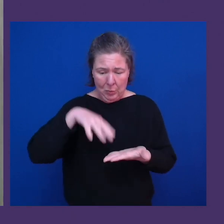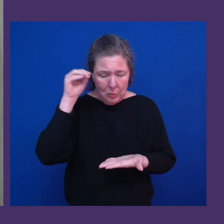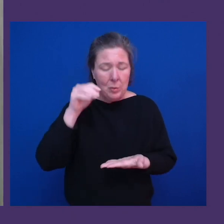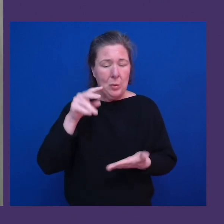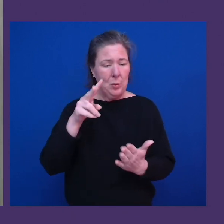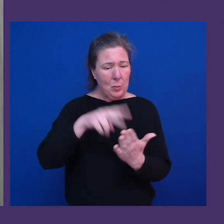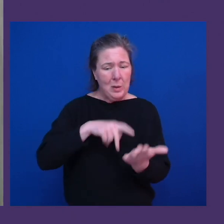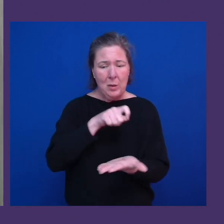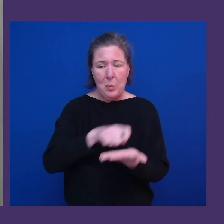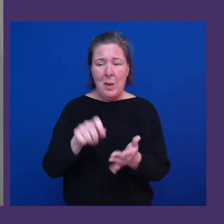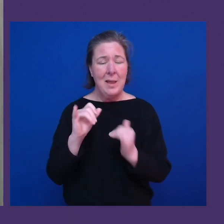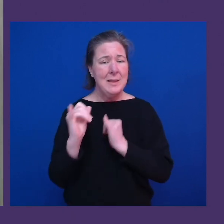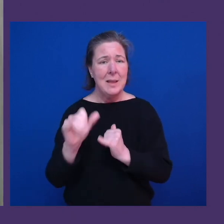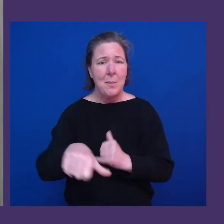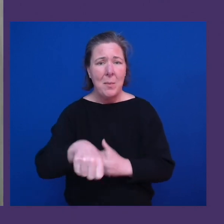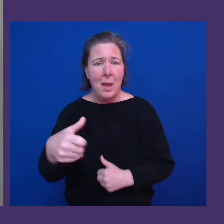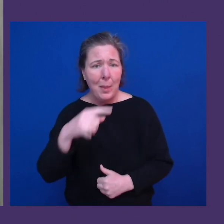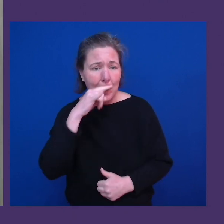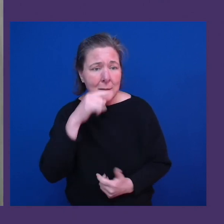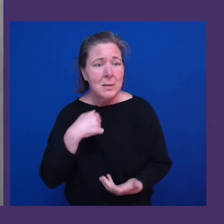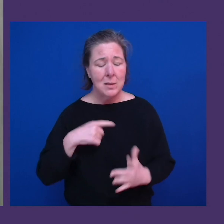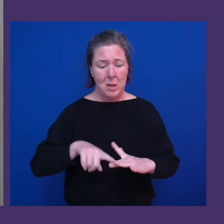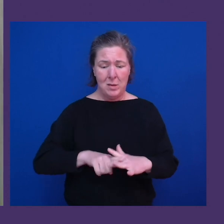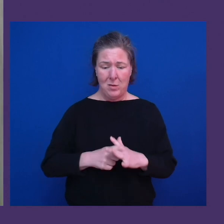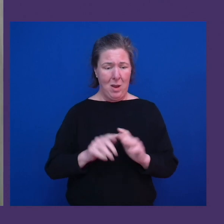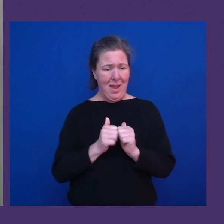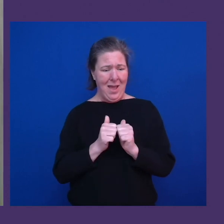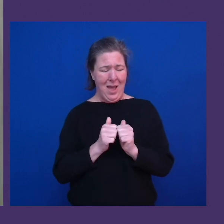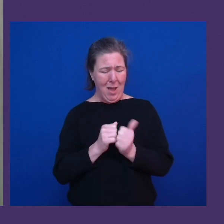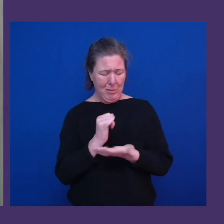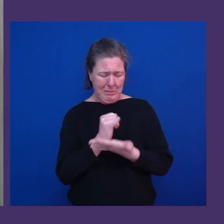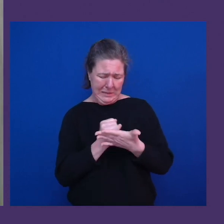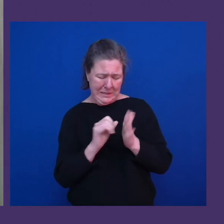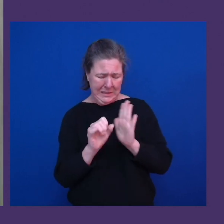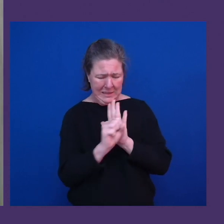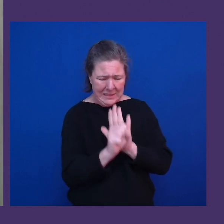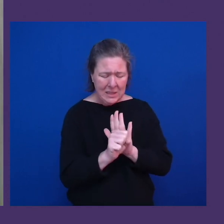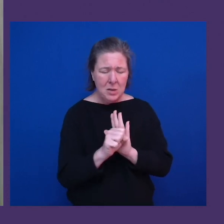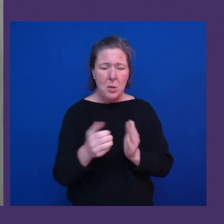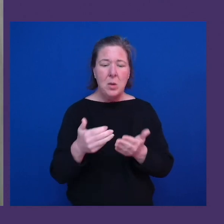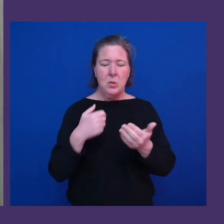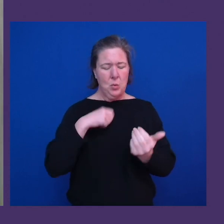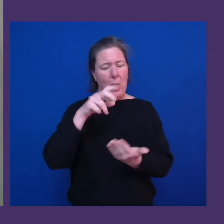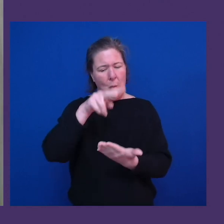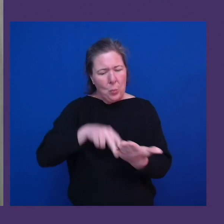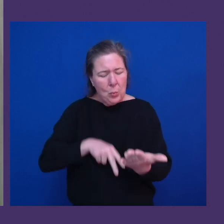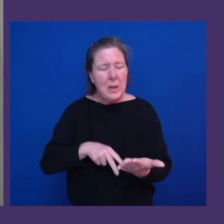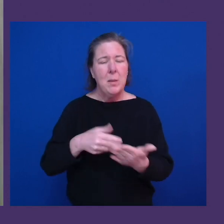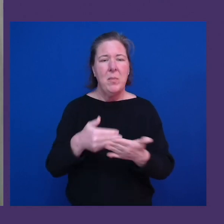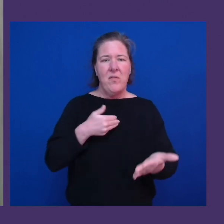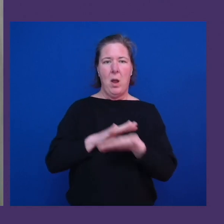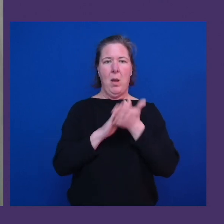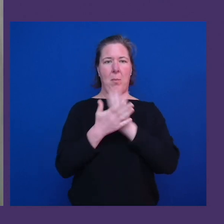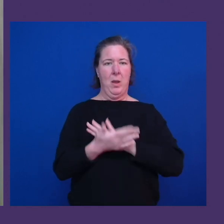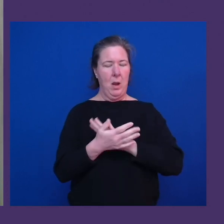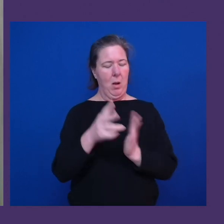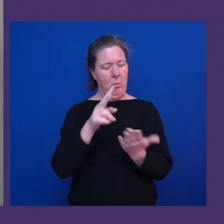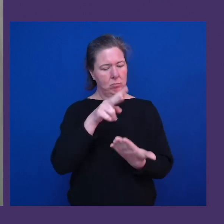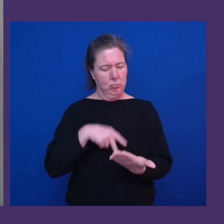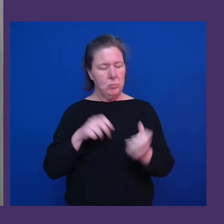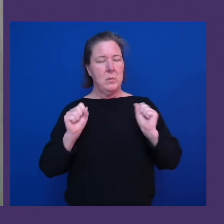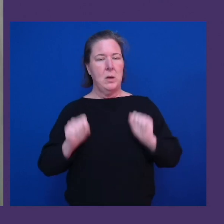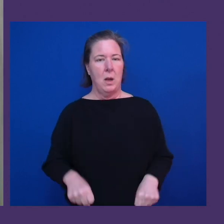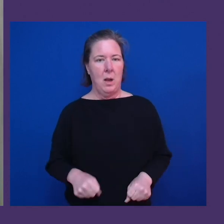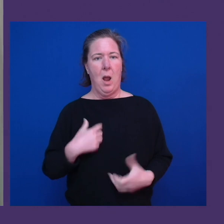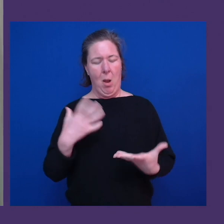kids. So I started by using symbols to read before I became fully literate. I'm telling this story because I want to